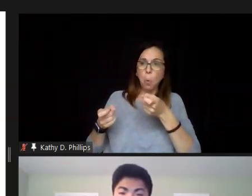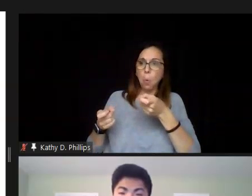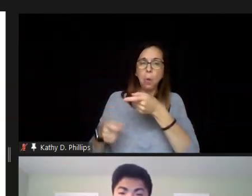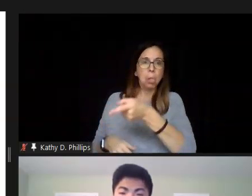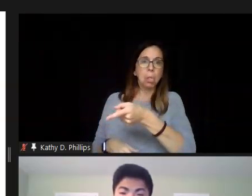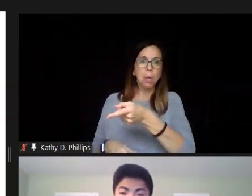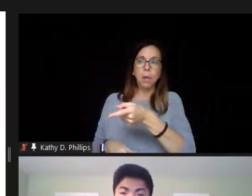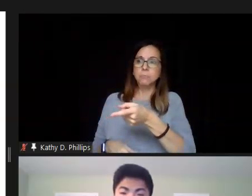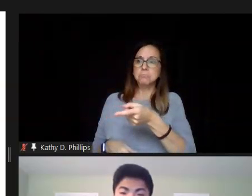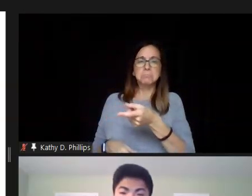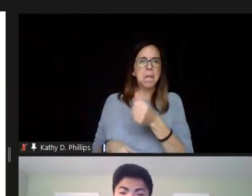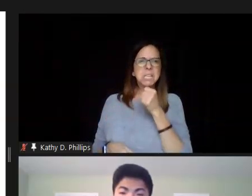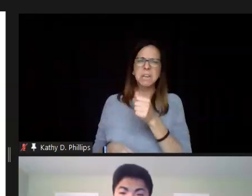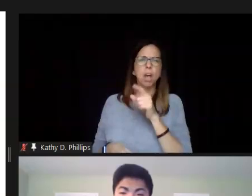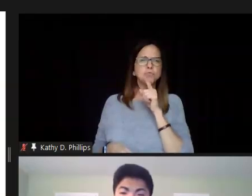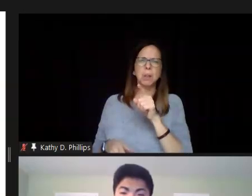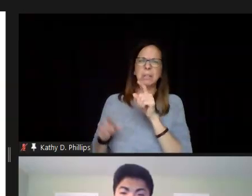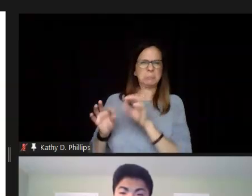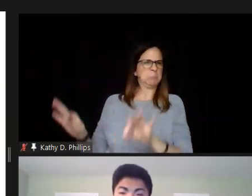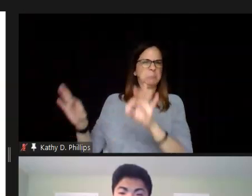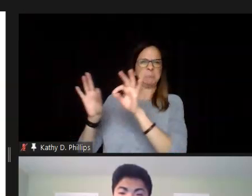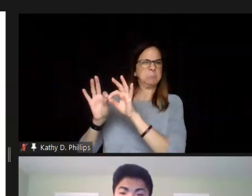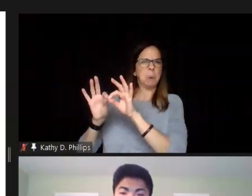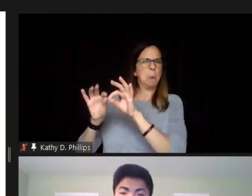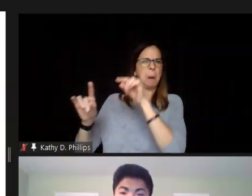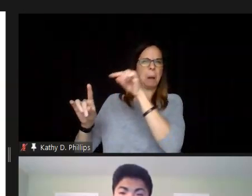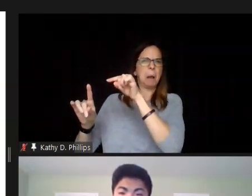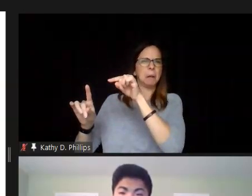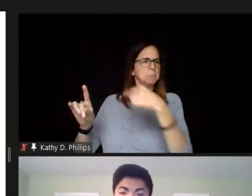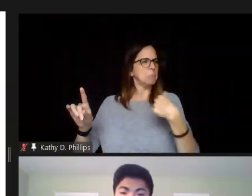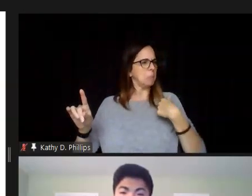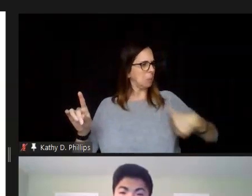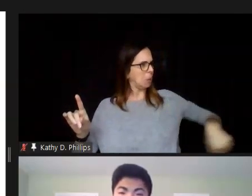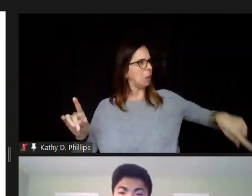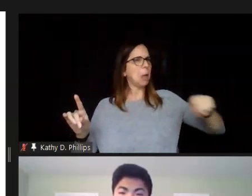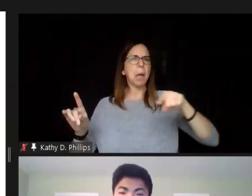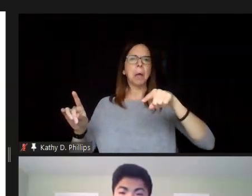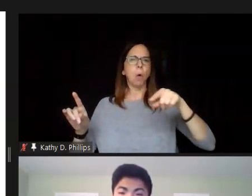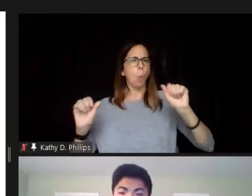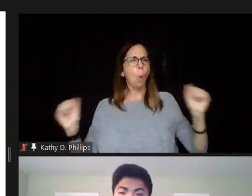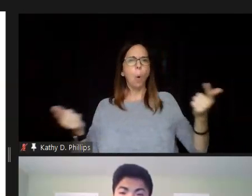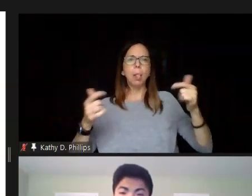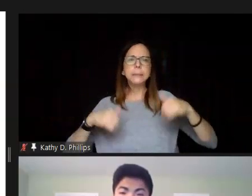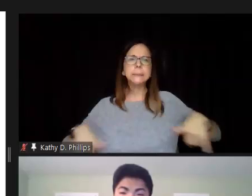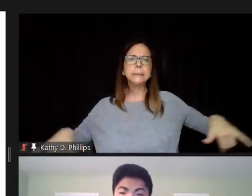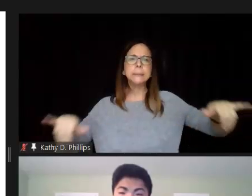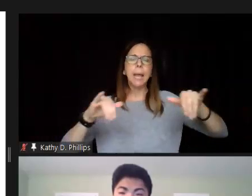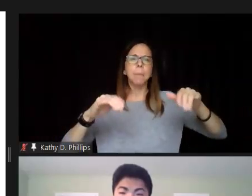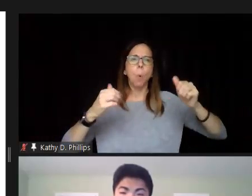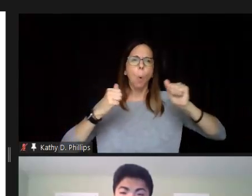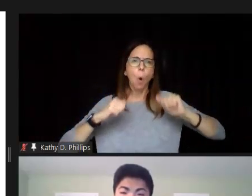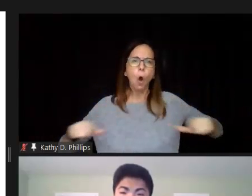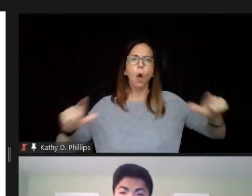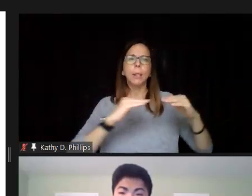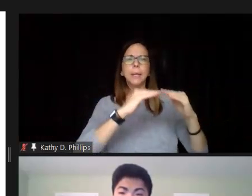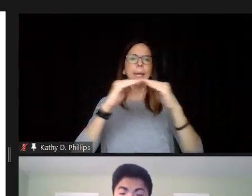more importance in the eyes of God than I do, then we're really all equal. And so we start